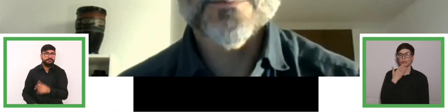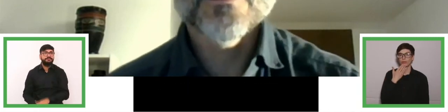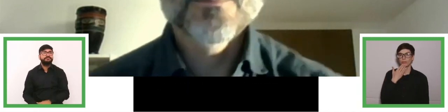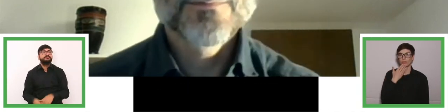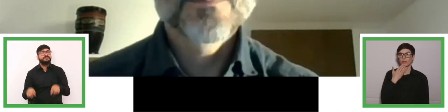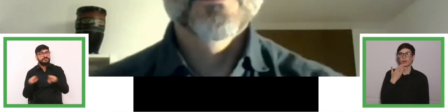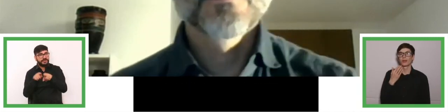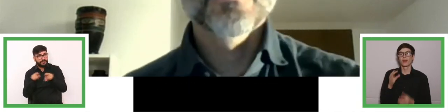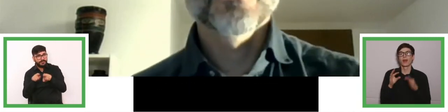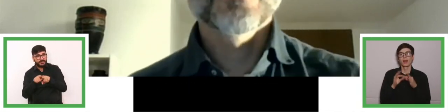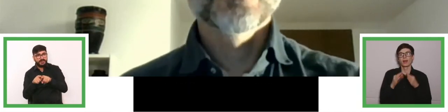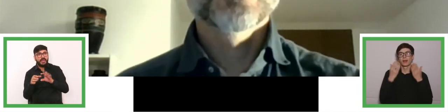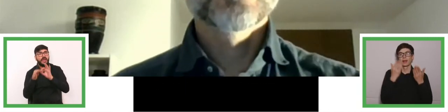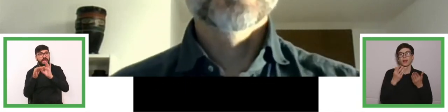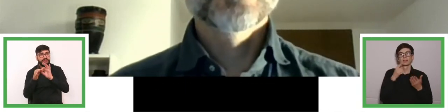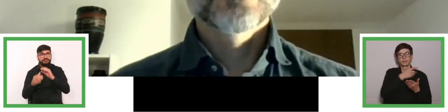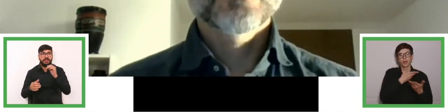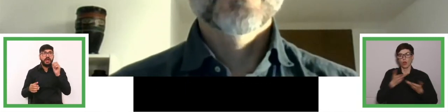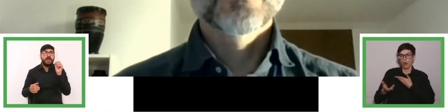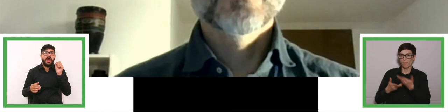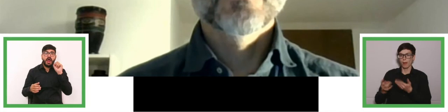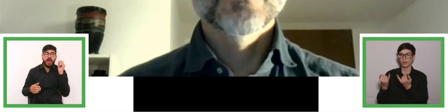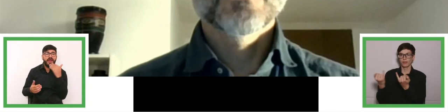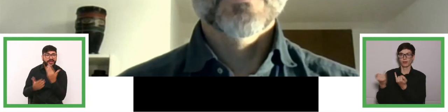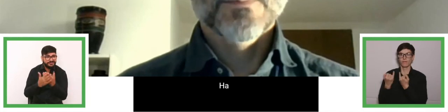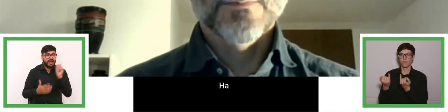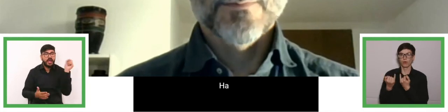us all the information. Muchas gracias